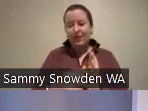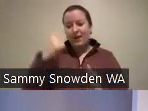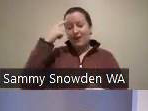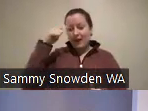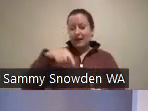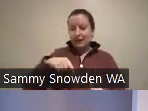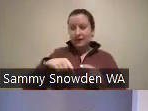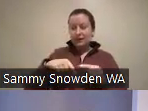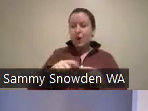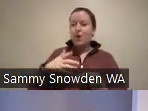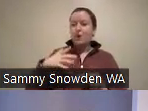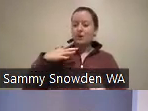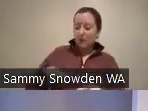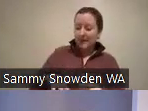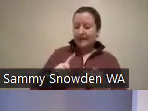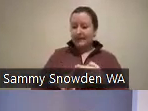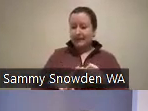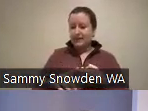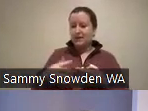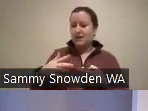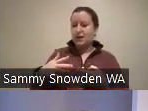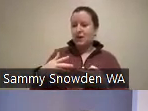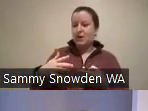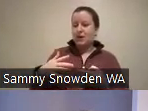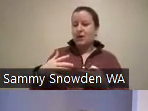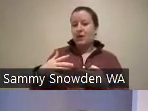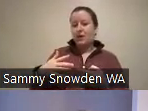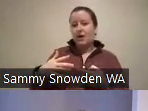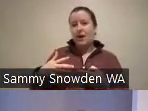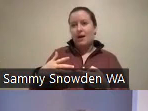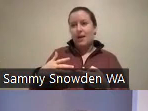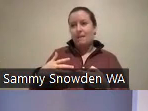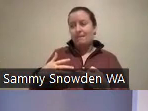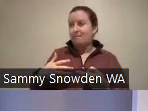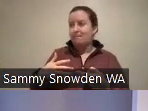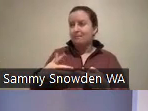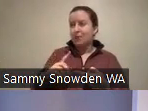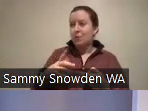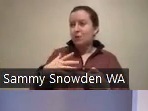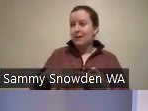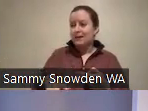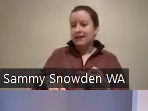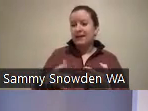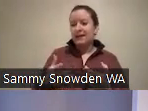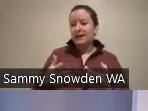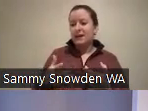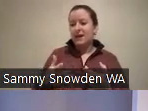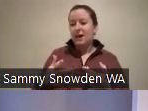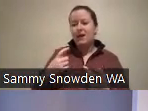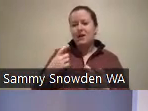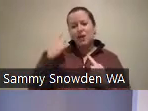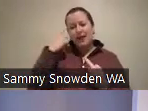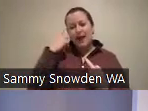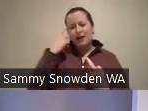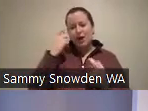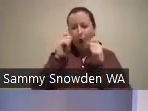from it, build a really good collection. It's customizable. You can order each month. Obviously, it's like having a basket, and then you order what you